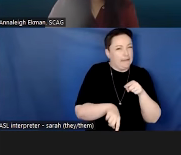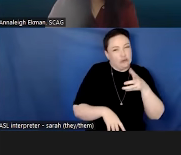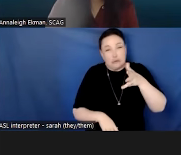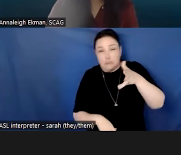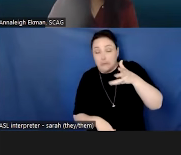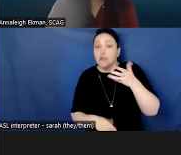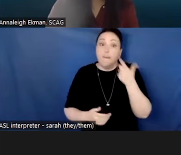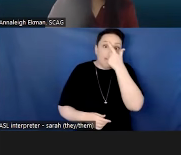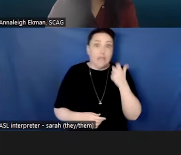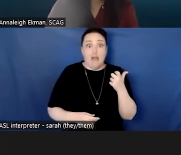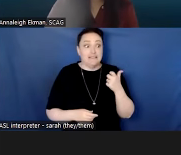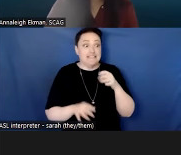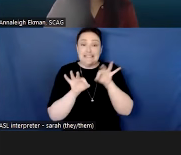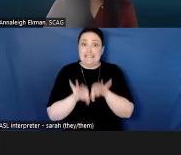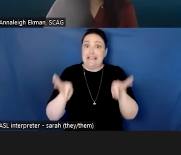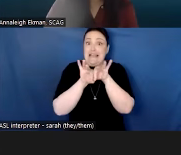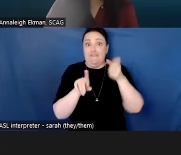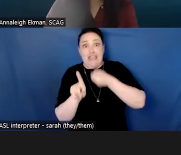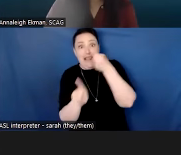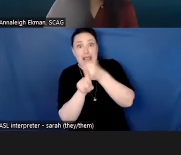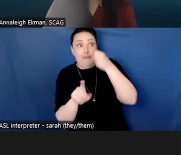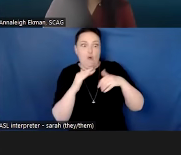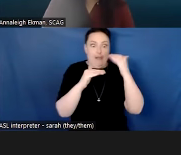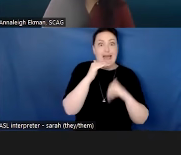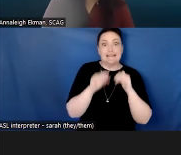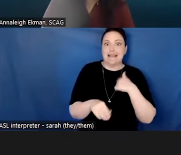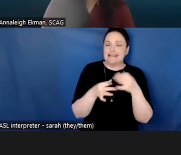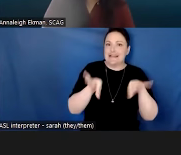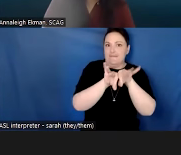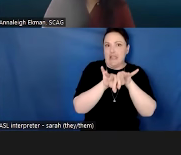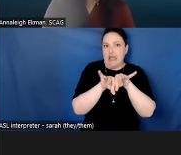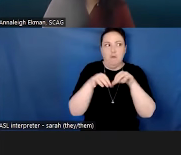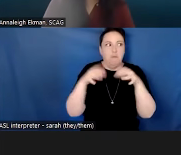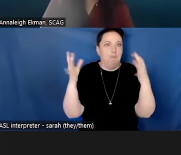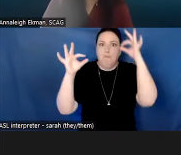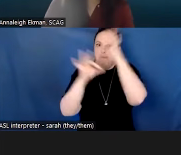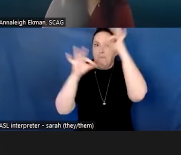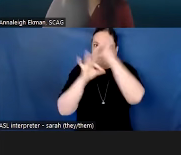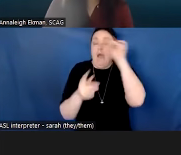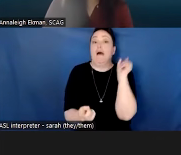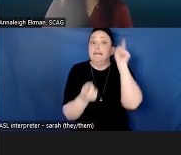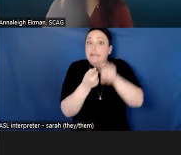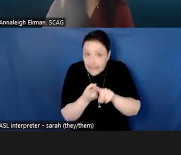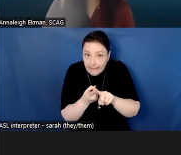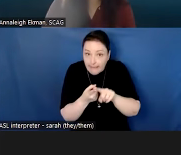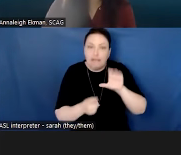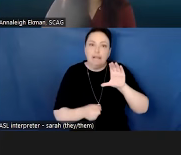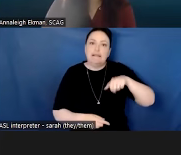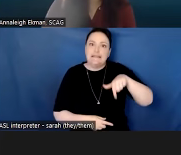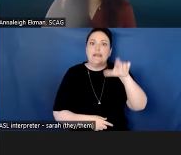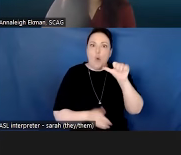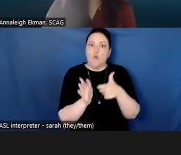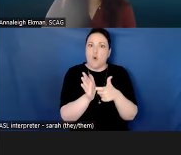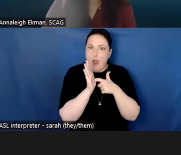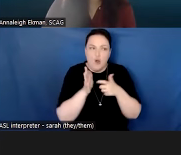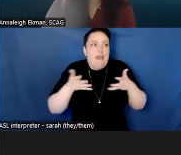a project has significant or less than significant impact unless the project is subject to a CEQA requirement, has already gone